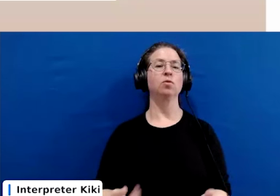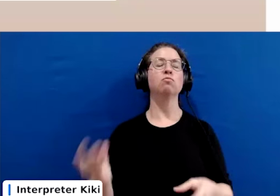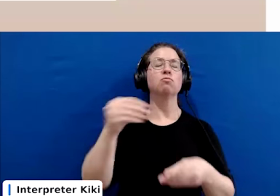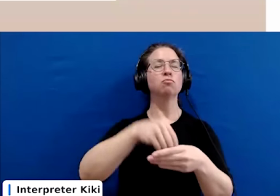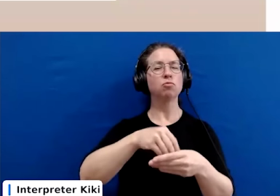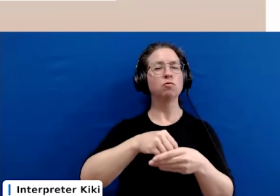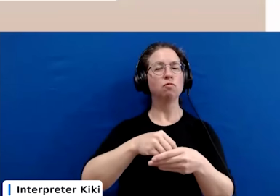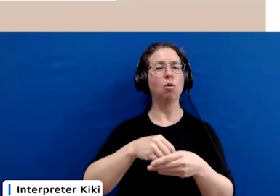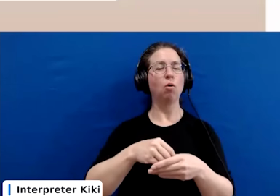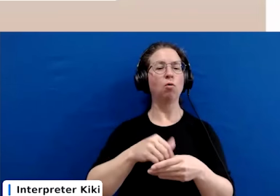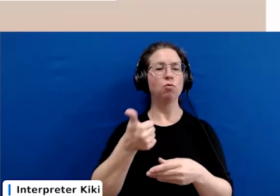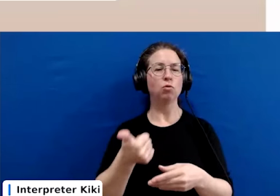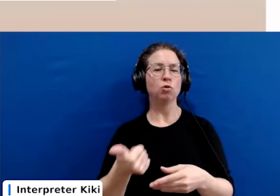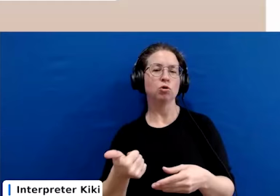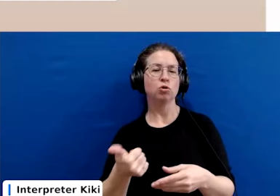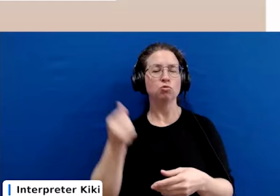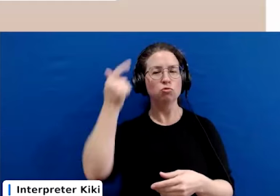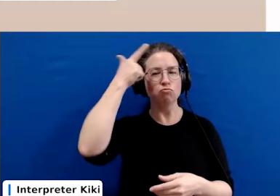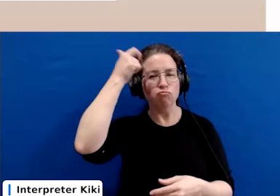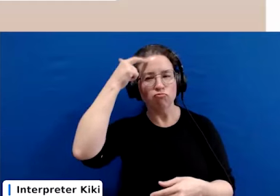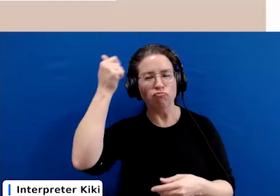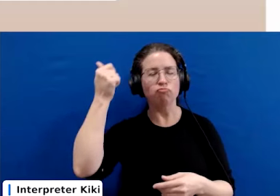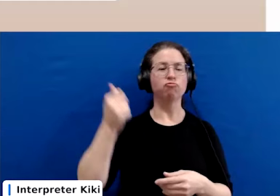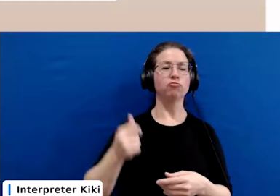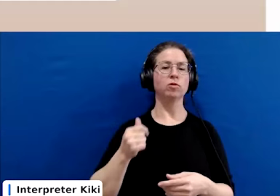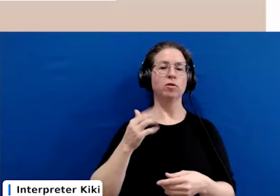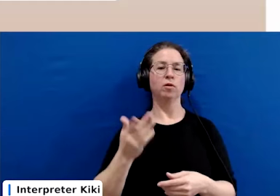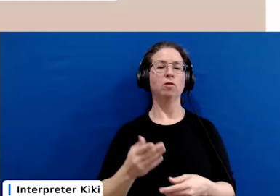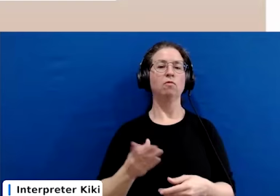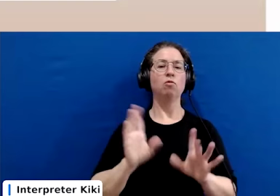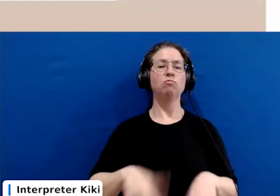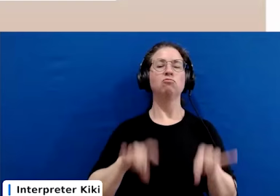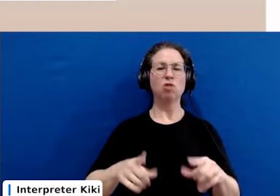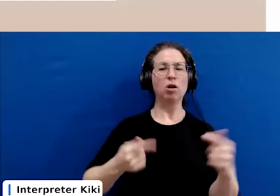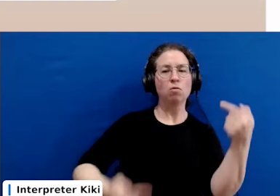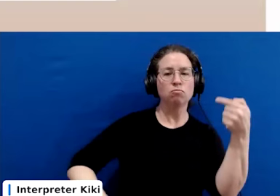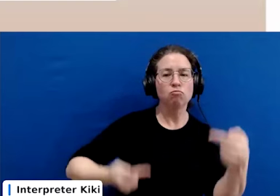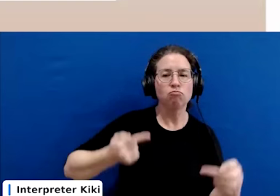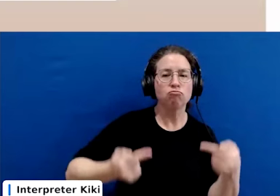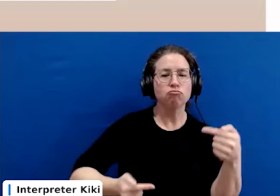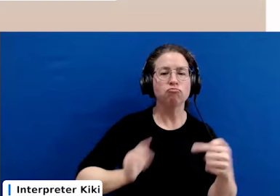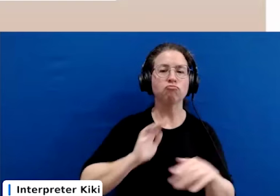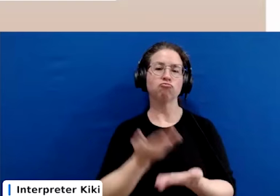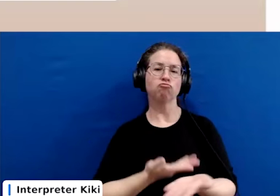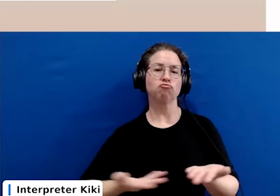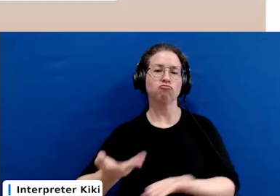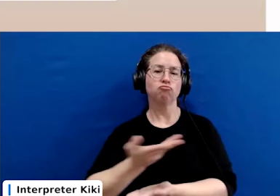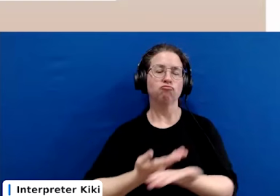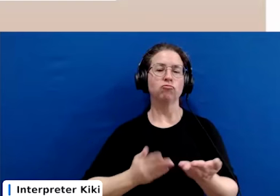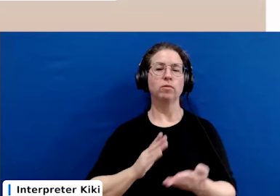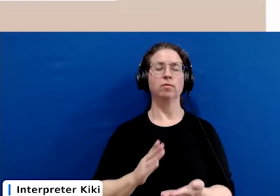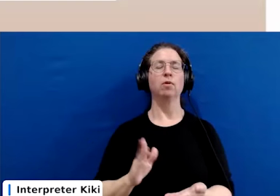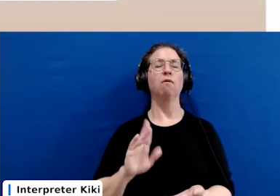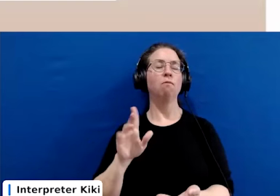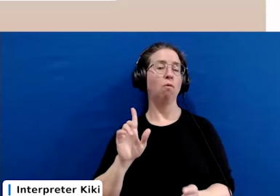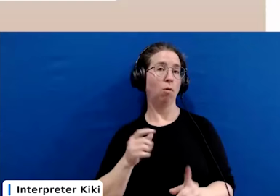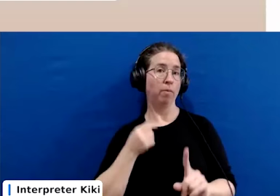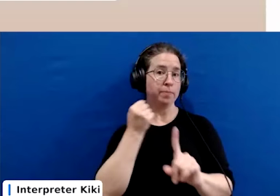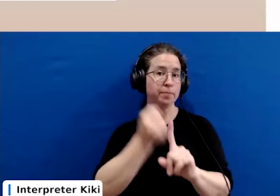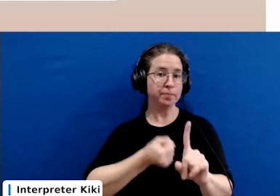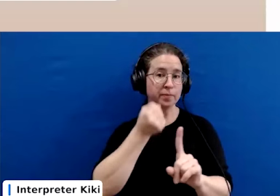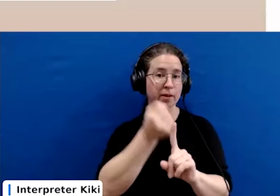government. So ATSI has 4 strategic goals, which you can see on the screen.